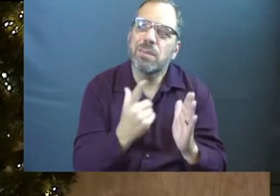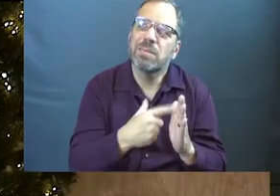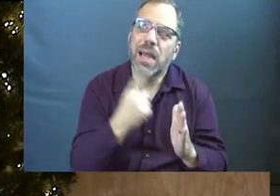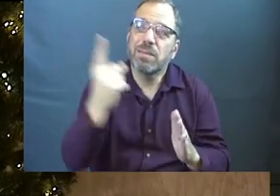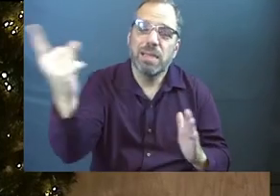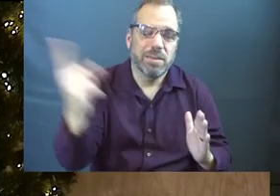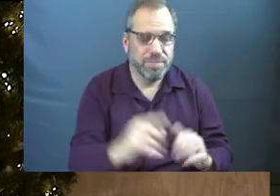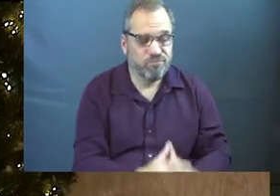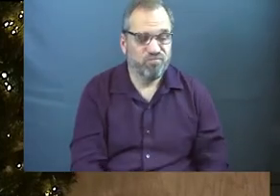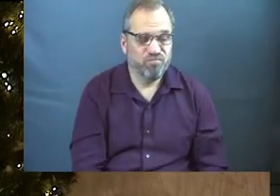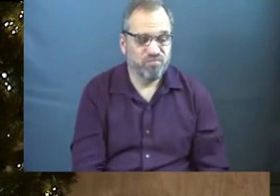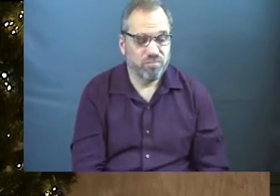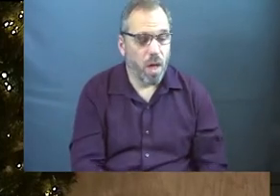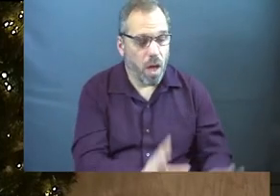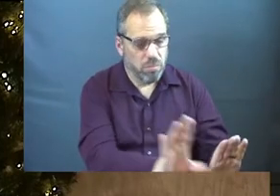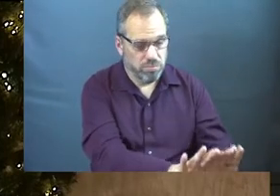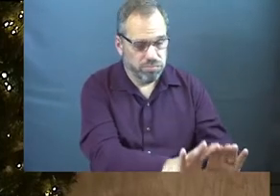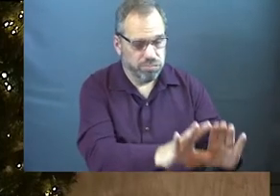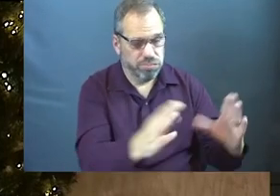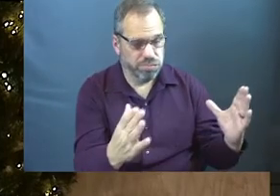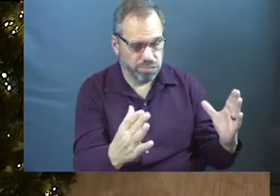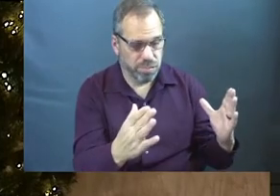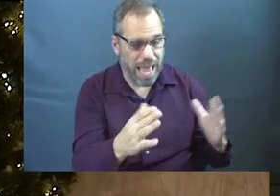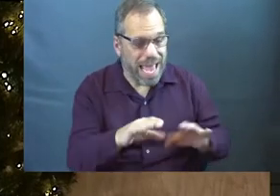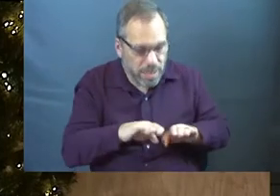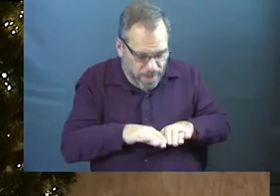God is going to come and say, here's your baby step.